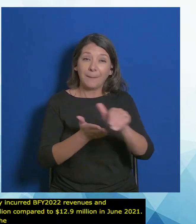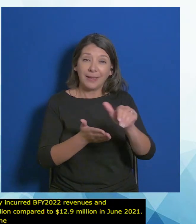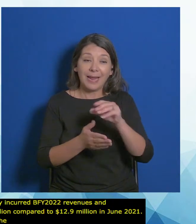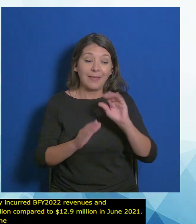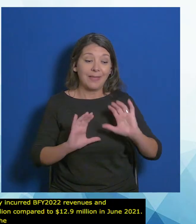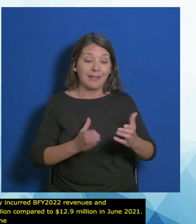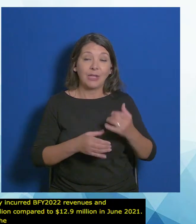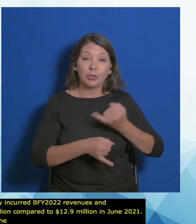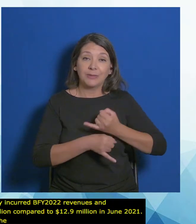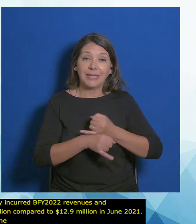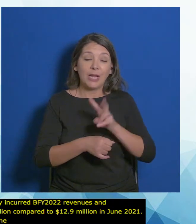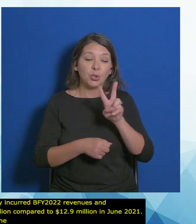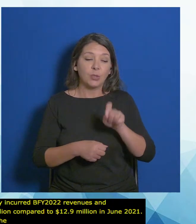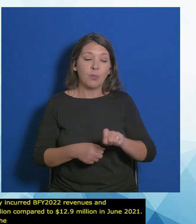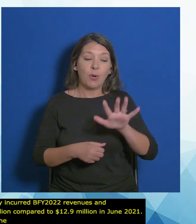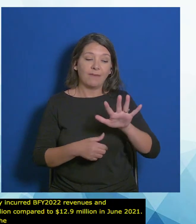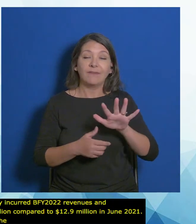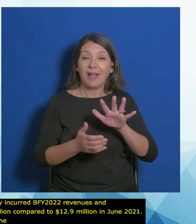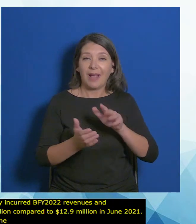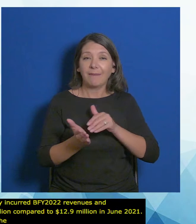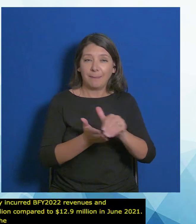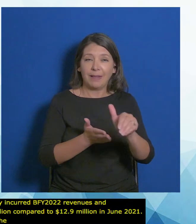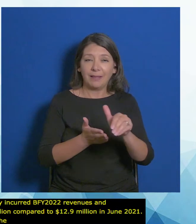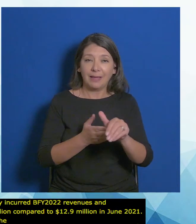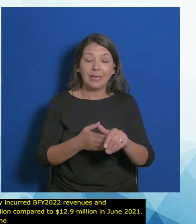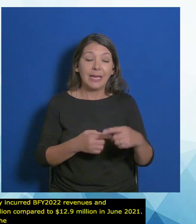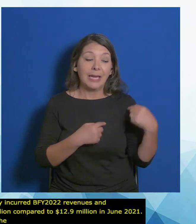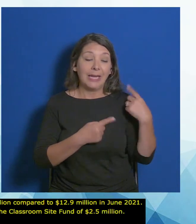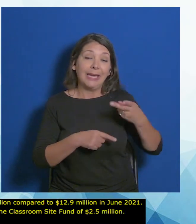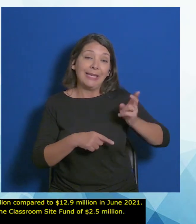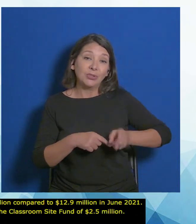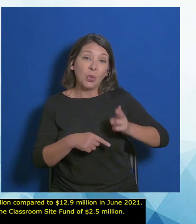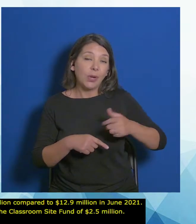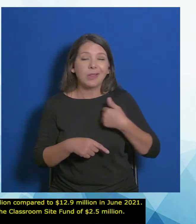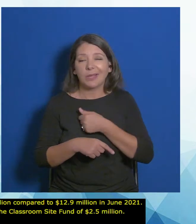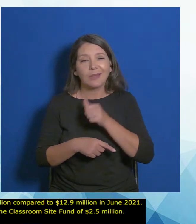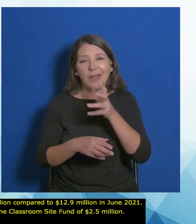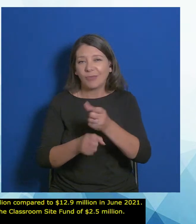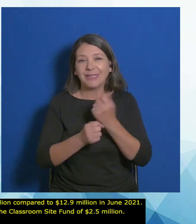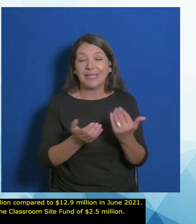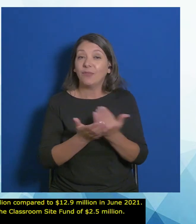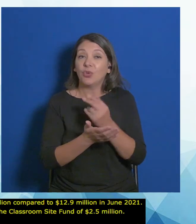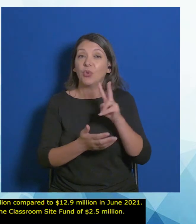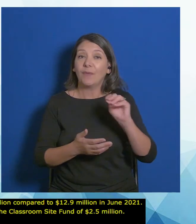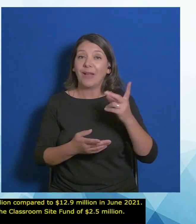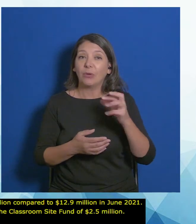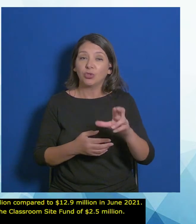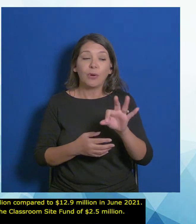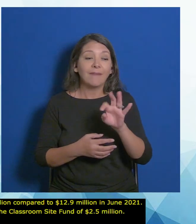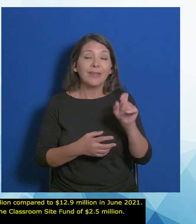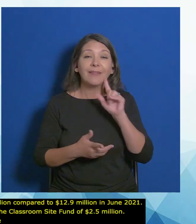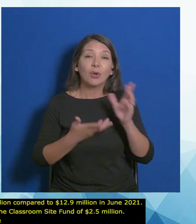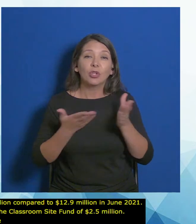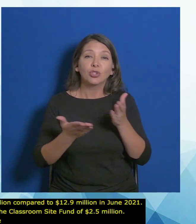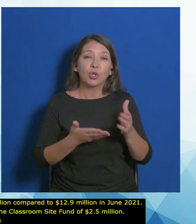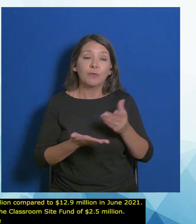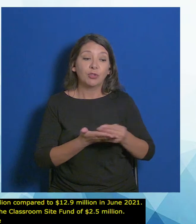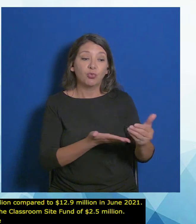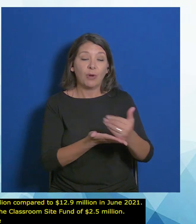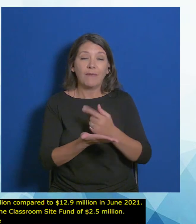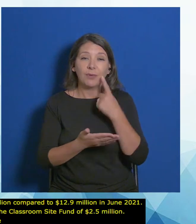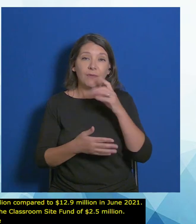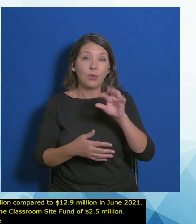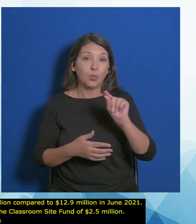classroom site fund of $2.5 million. Historically, we will not receive any new voucher and fee-for-service revenues for the